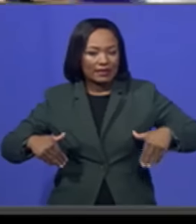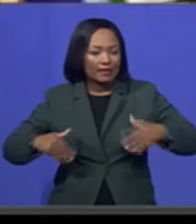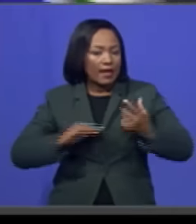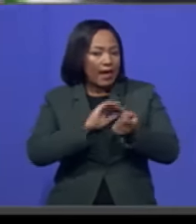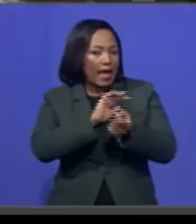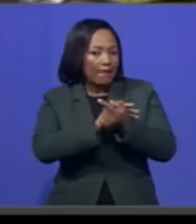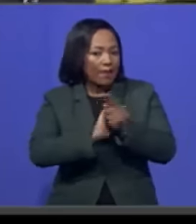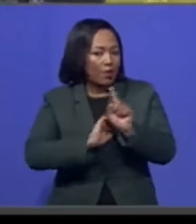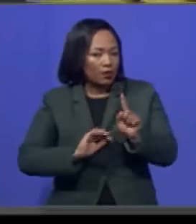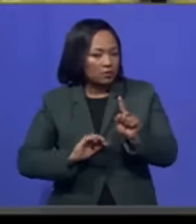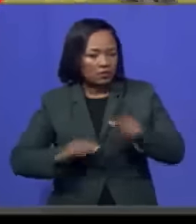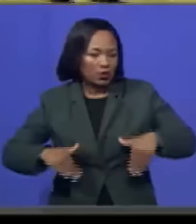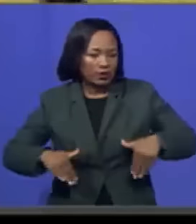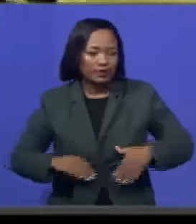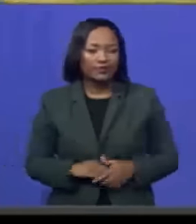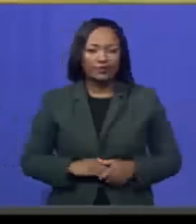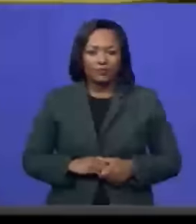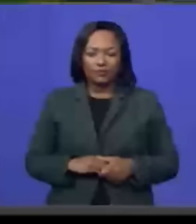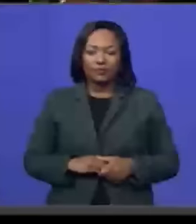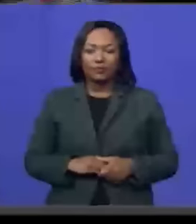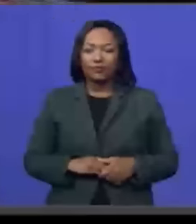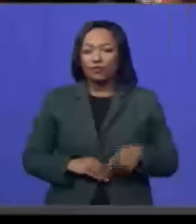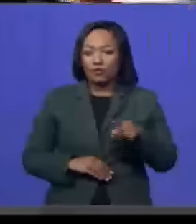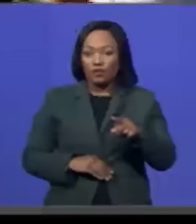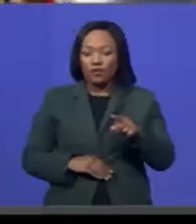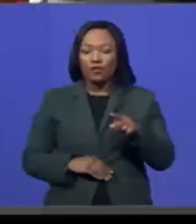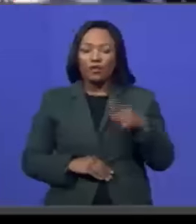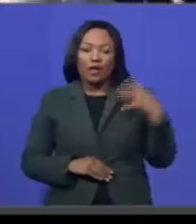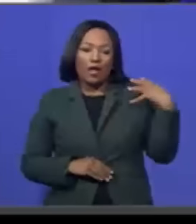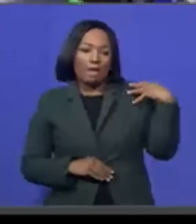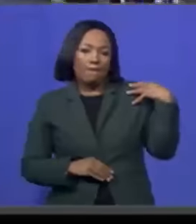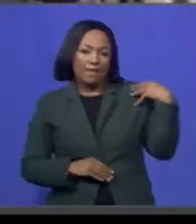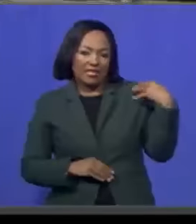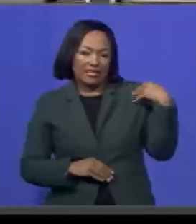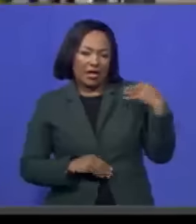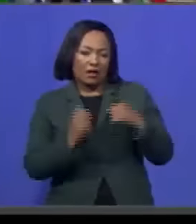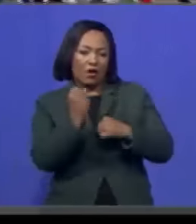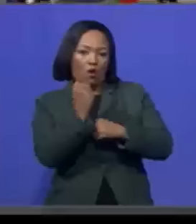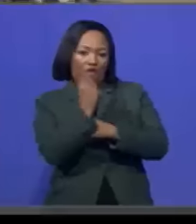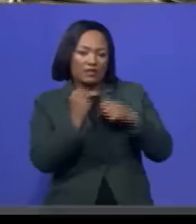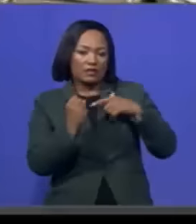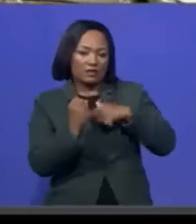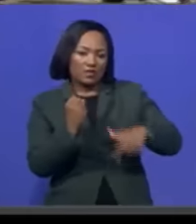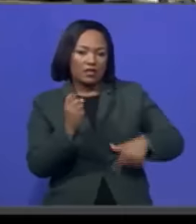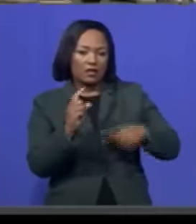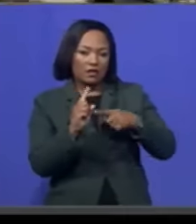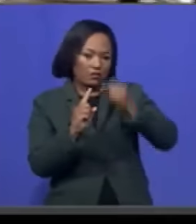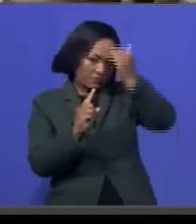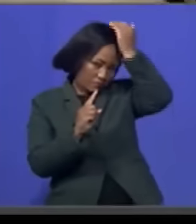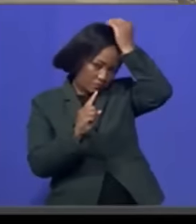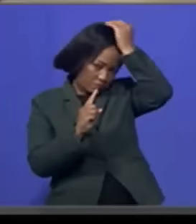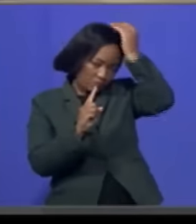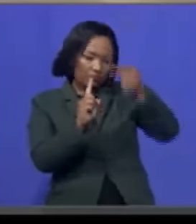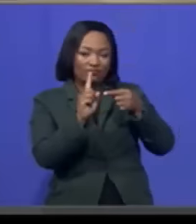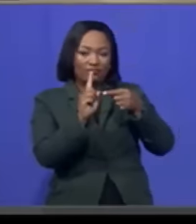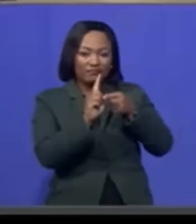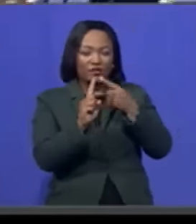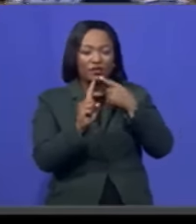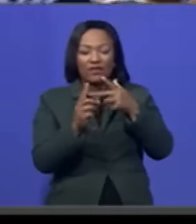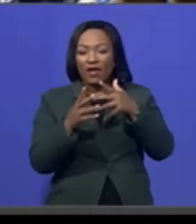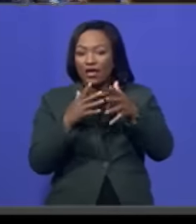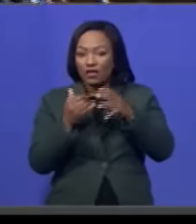happen. Pejana bekeng ena le tona kantoro ya mopresidente Khumbuzo Ntshavheni o boletse hore teko le haele efe ya ho sidisa